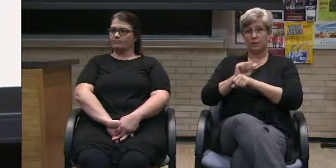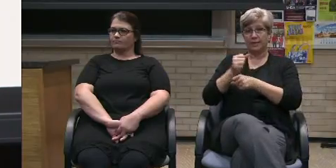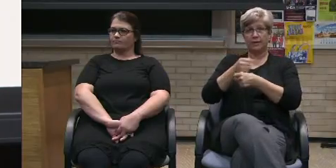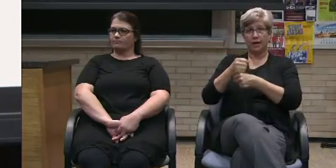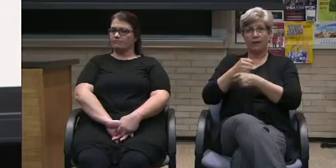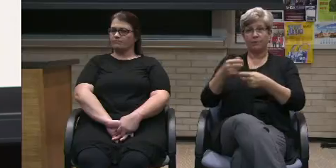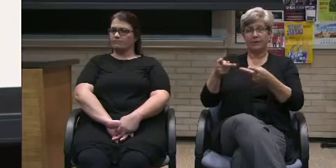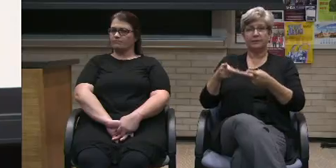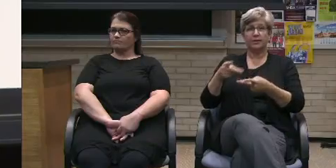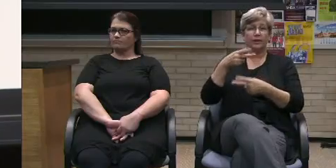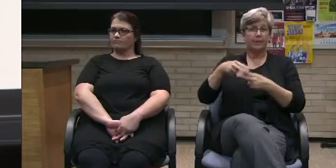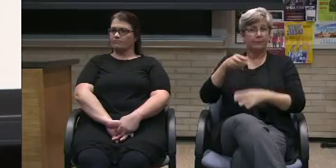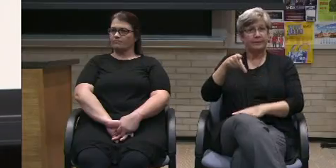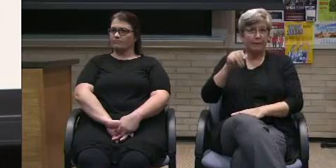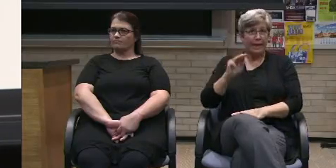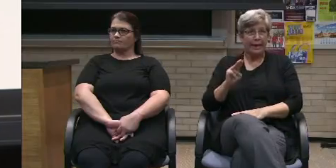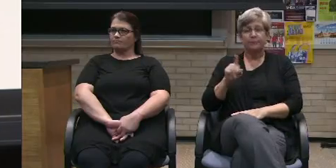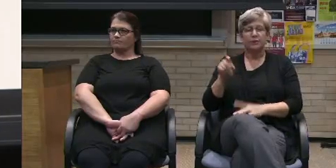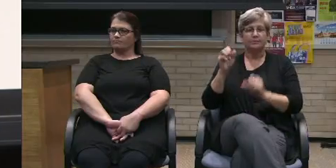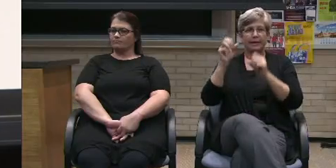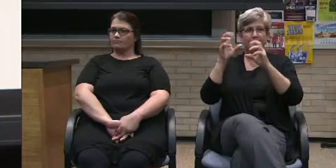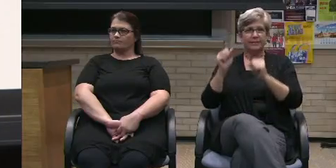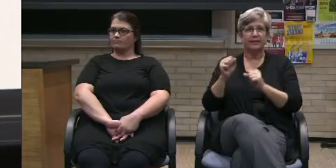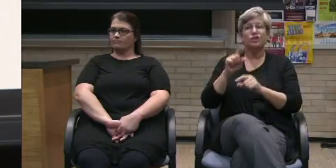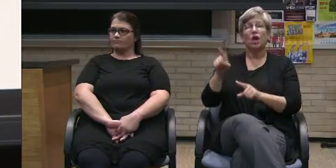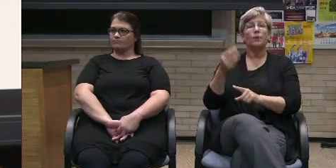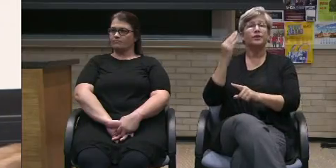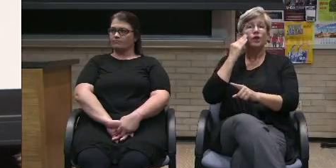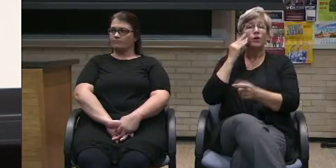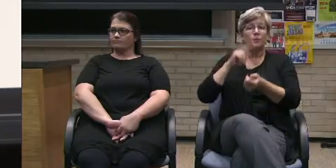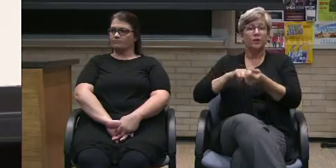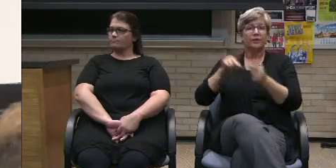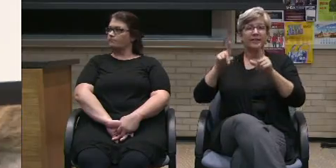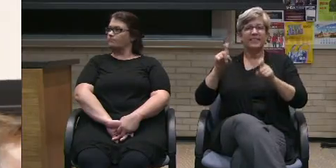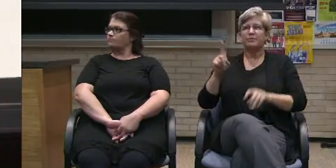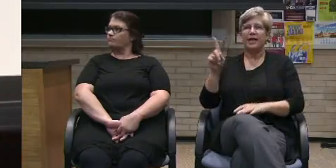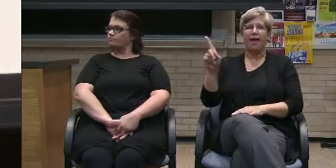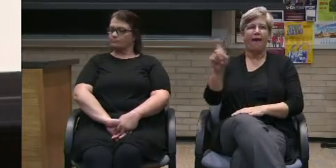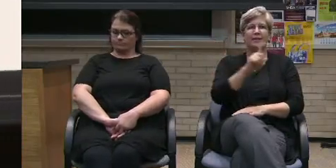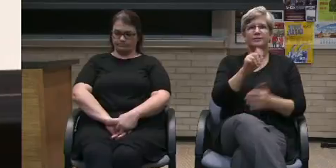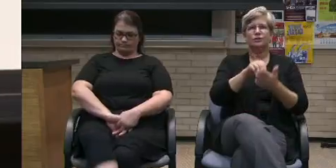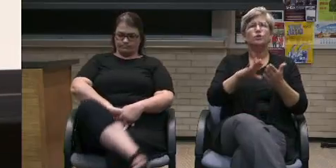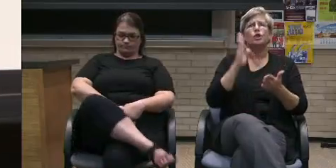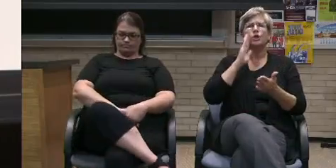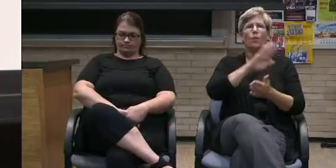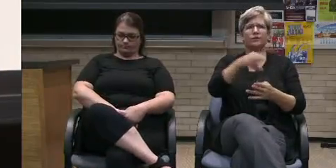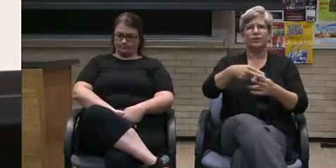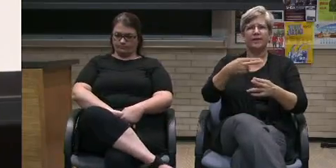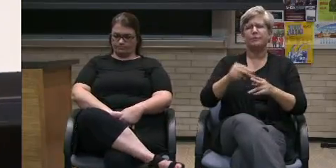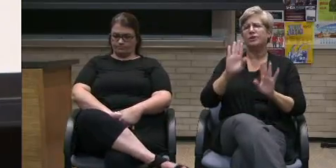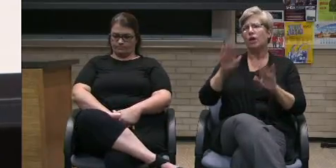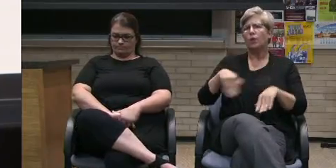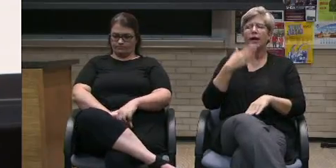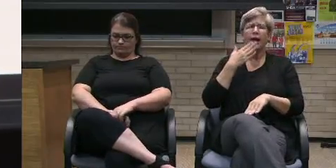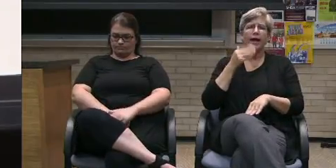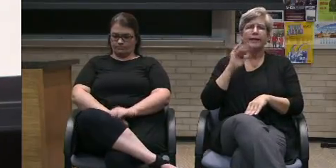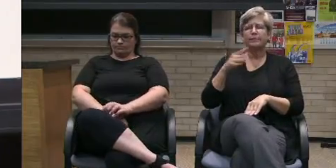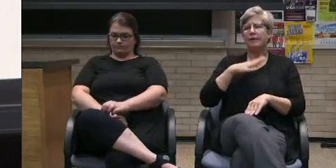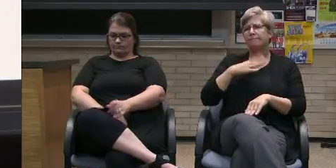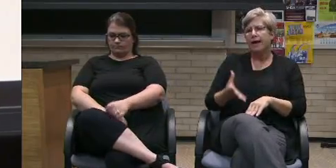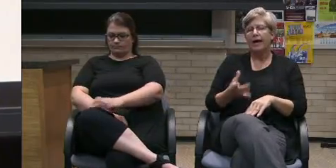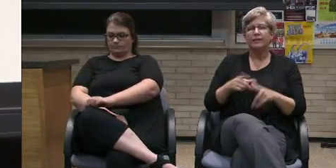she's amazing. She always knows when there's a nursing exam. Oh, how are you doing? She knows their names. Don't worry about it, you're gonna do fine.